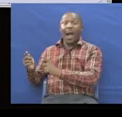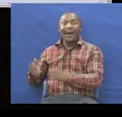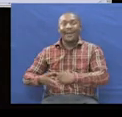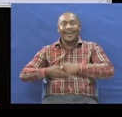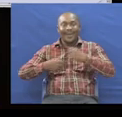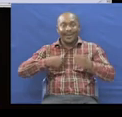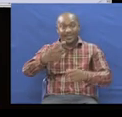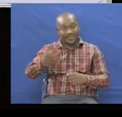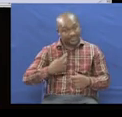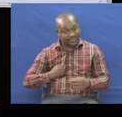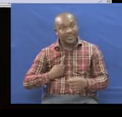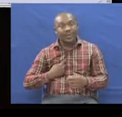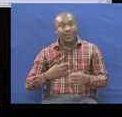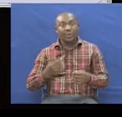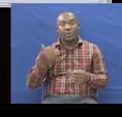time correctly.